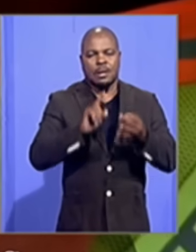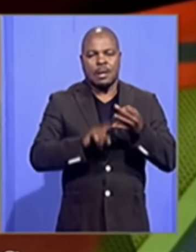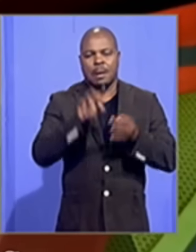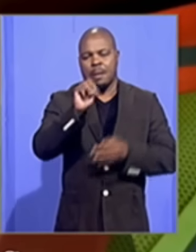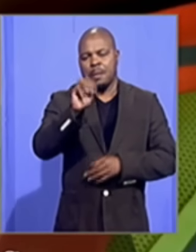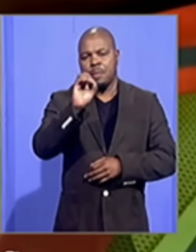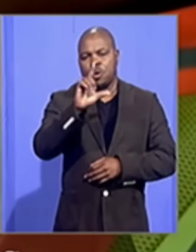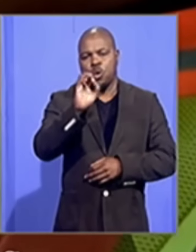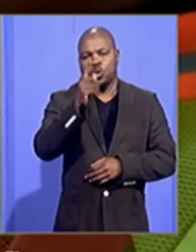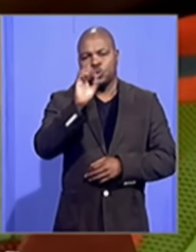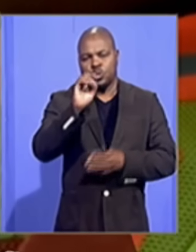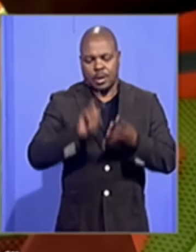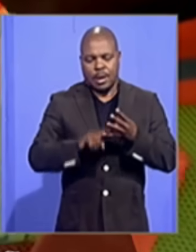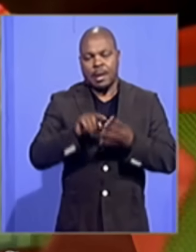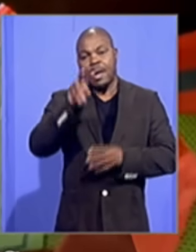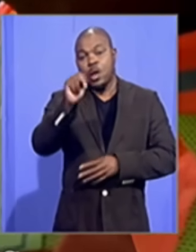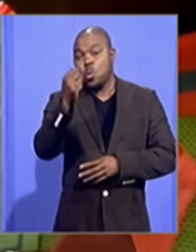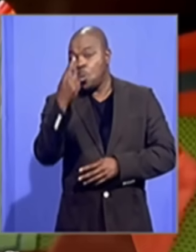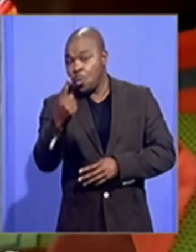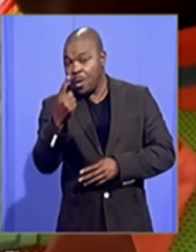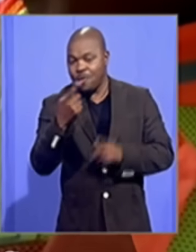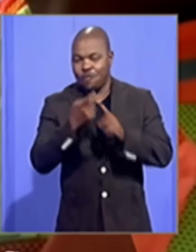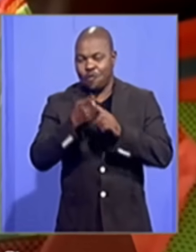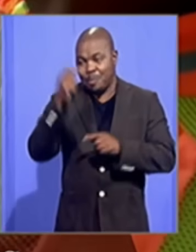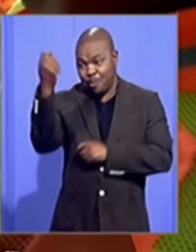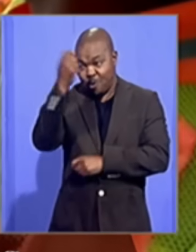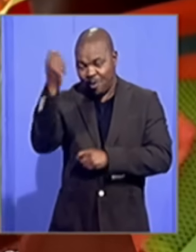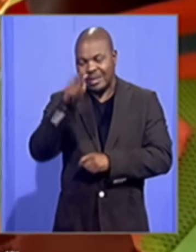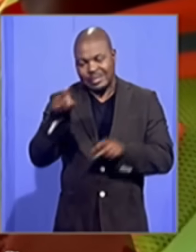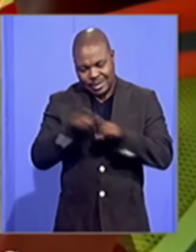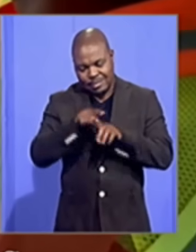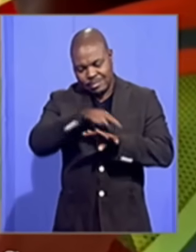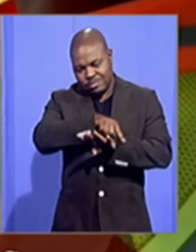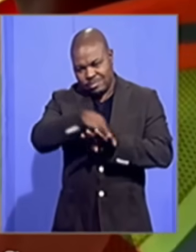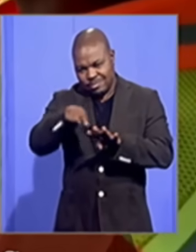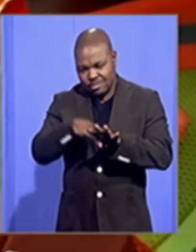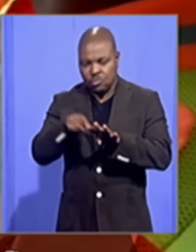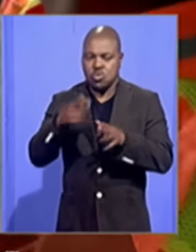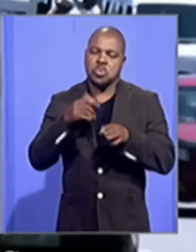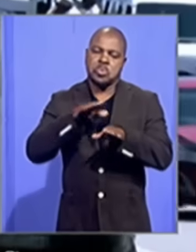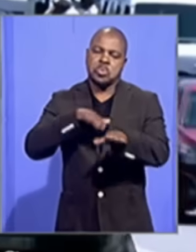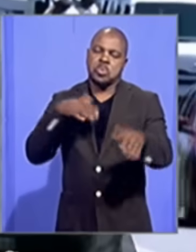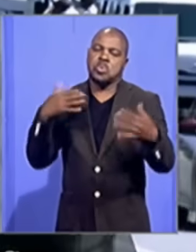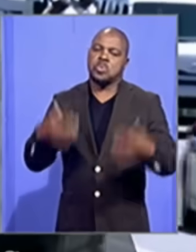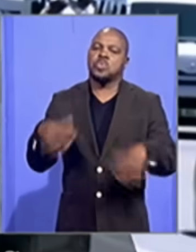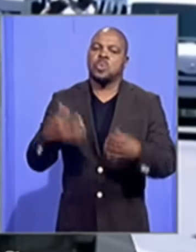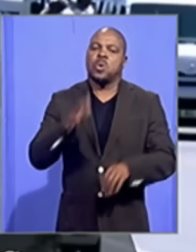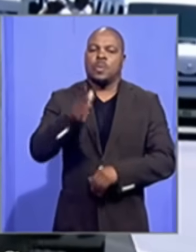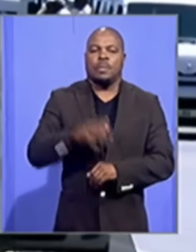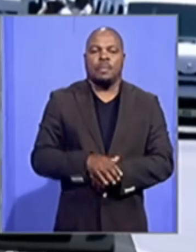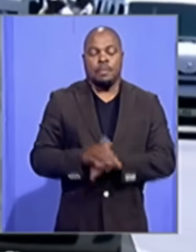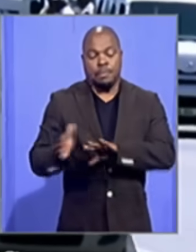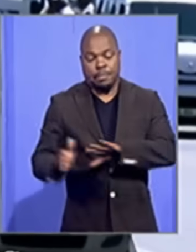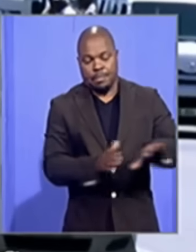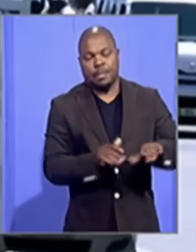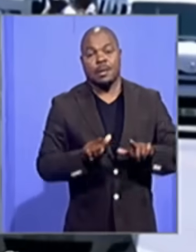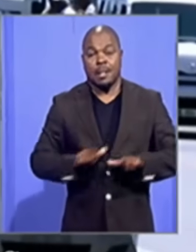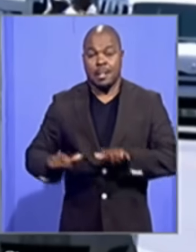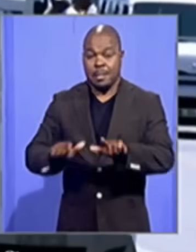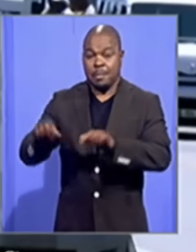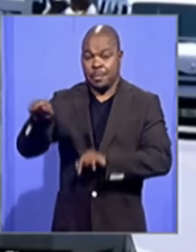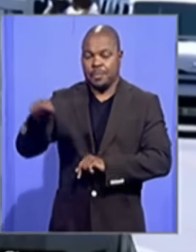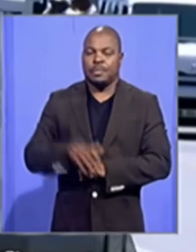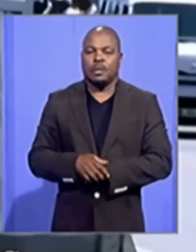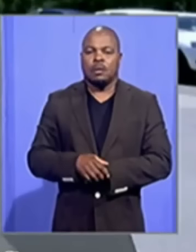go tswa Polokwane ke e mengwe e go solofetsweng fa e tla nna le pharakano e tseneletseng. Fa kwa Limpopo gone, bothati jwa